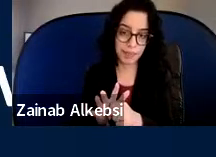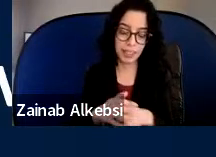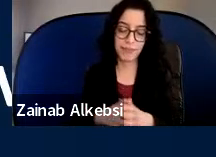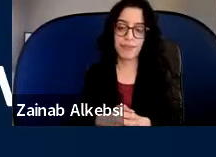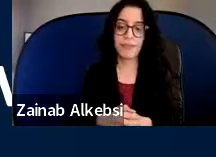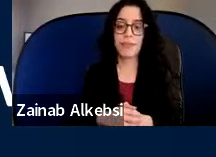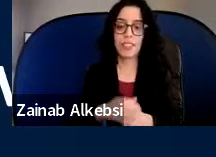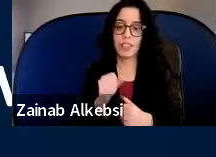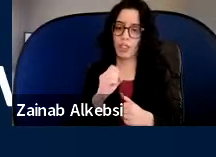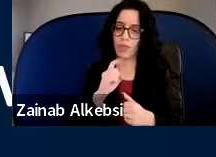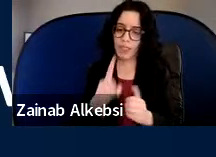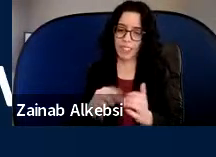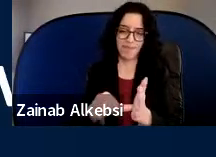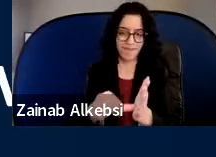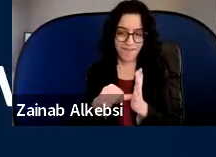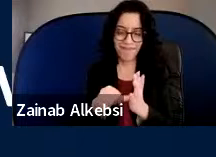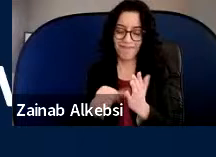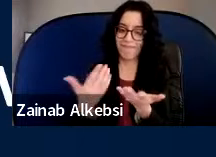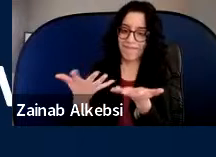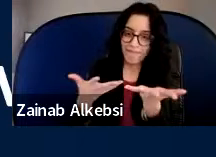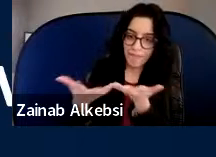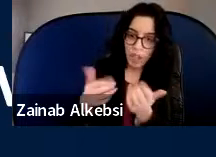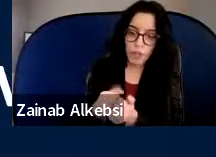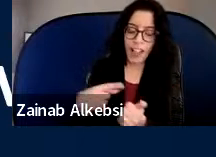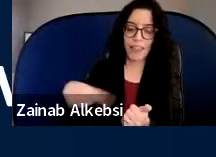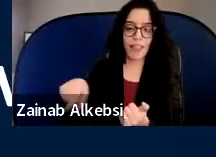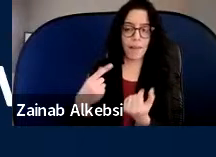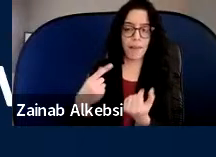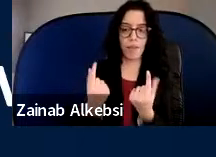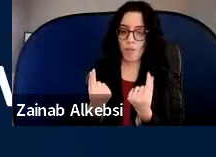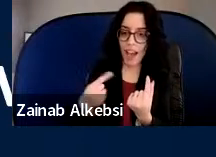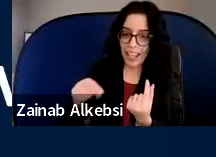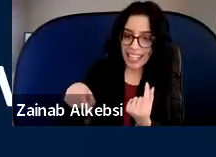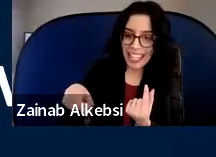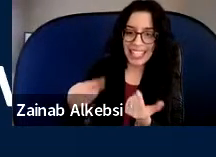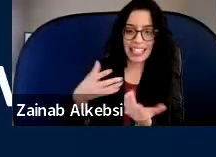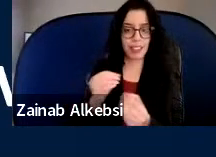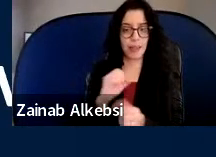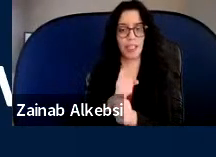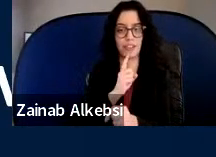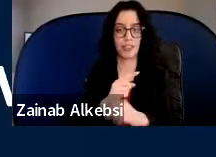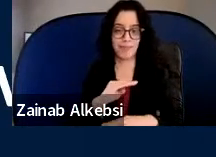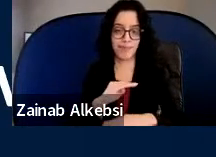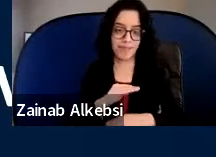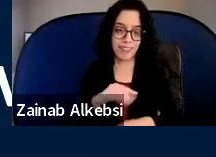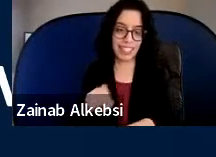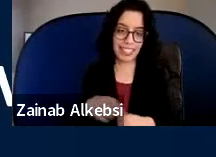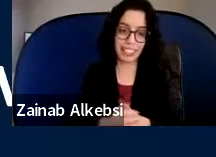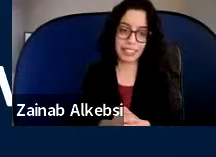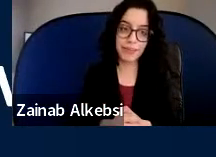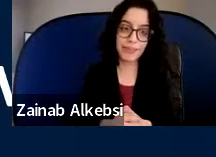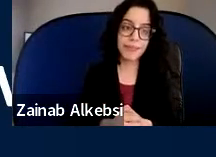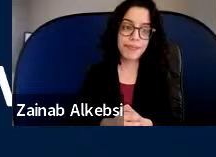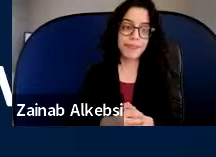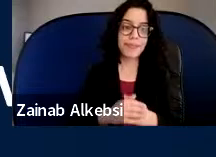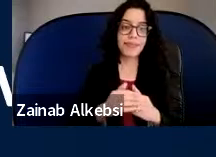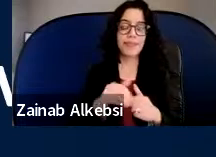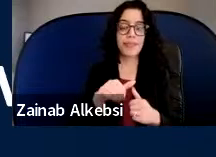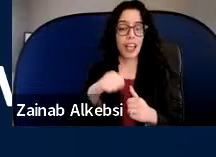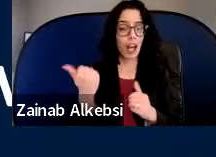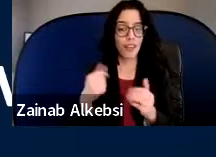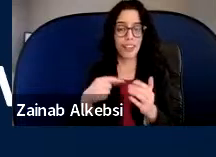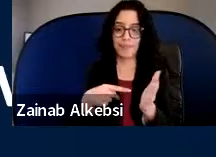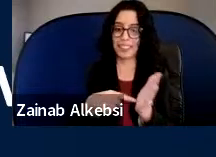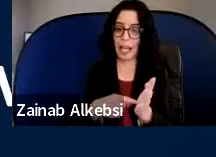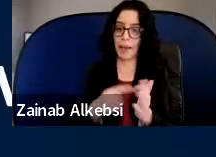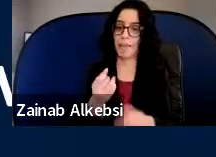a big issue in the pandemic with increased isolation for deaf, hard of hearing and deaf-blind people coming into their